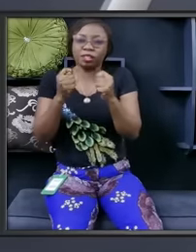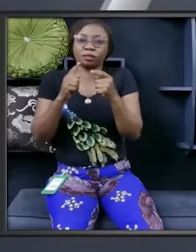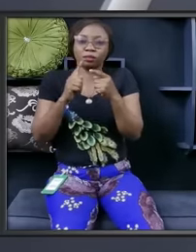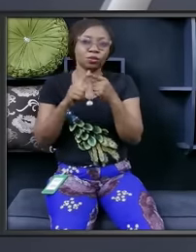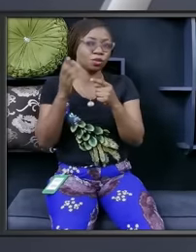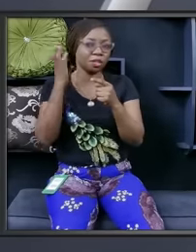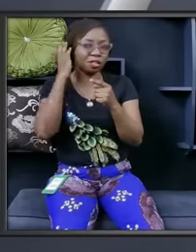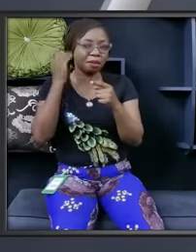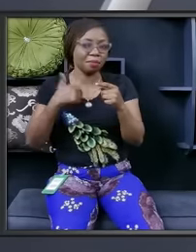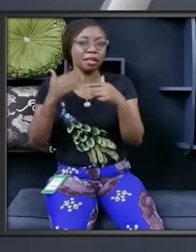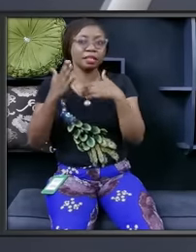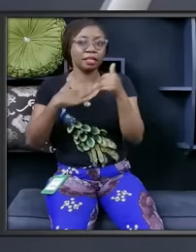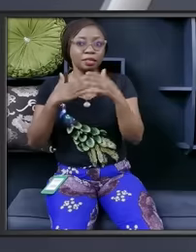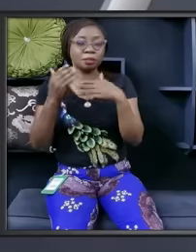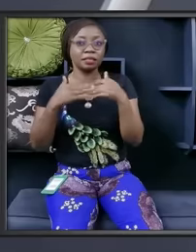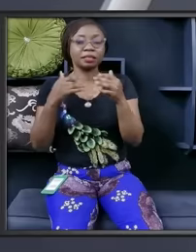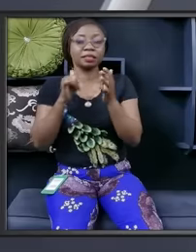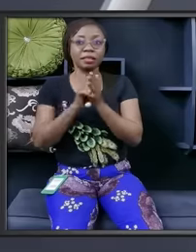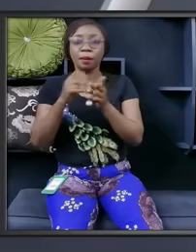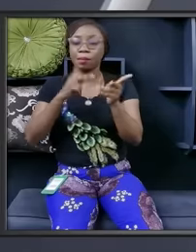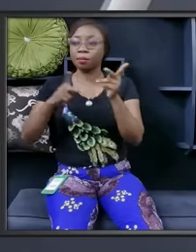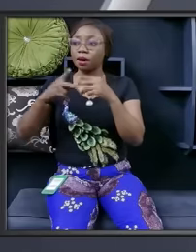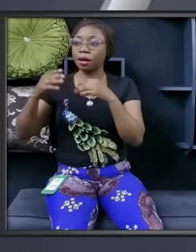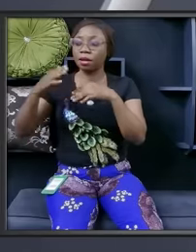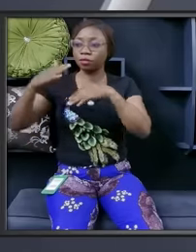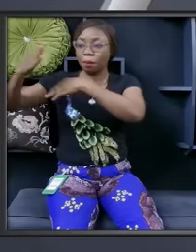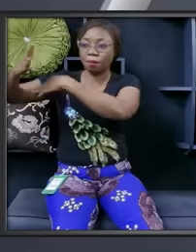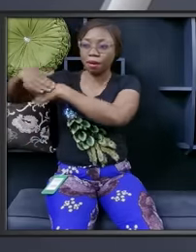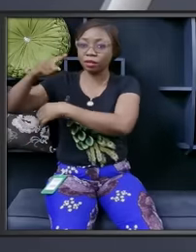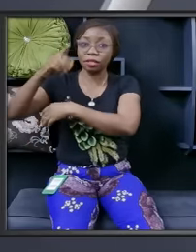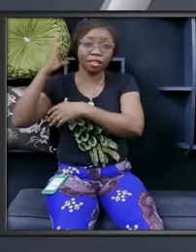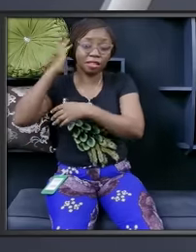It's true. Despite the fact, say. People wait there your back, then they hear me. Abiona